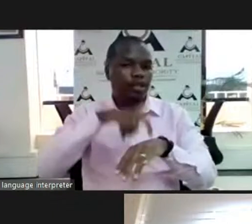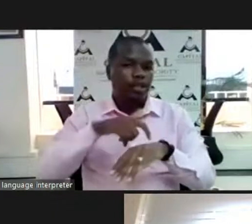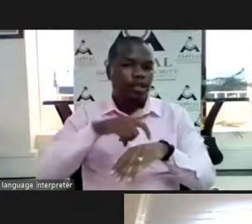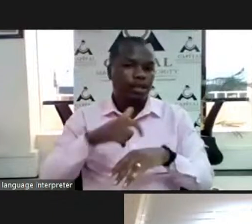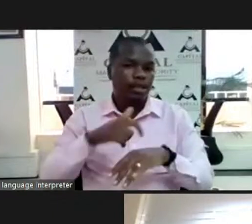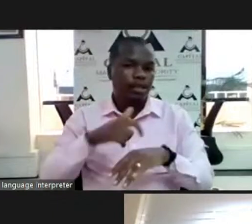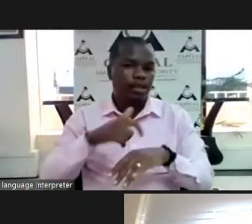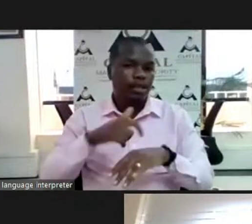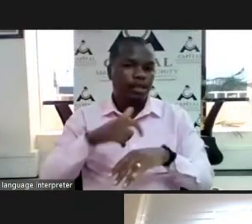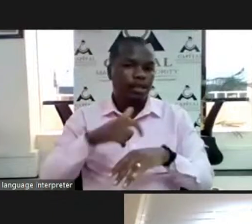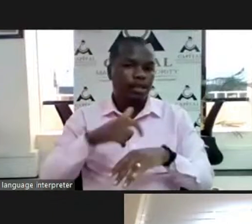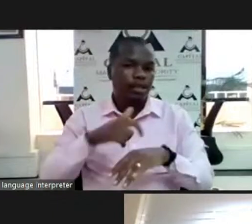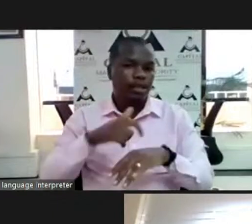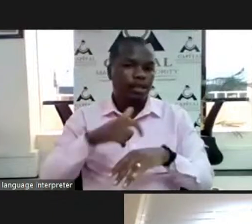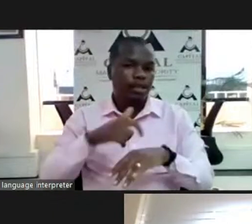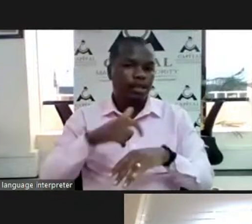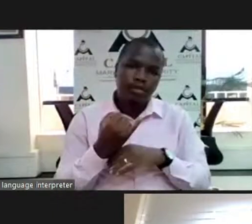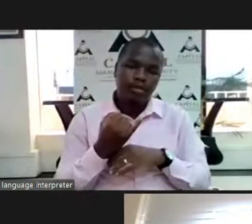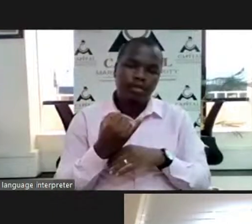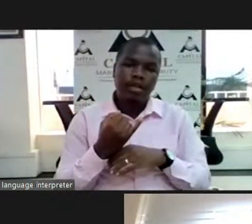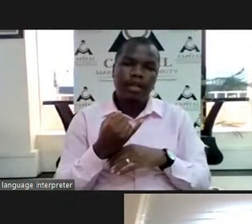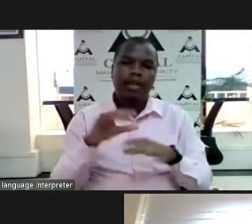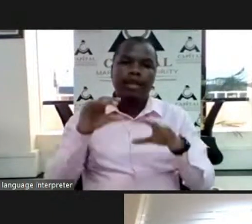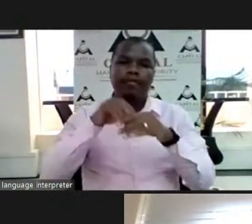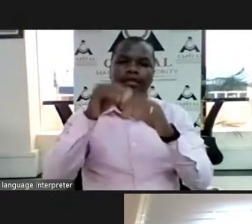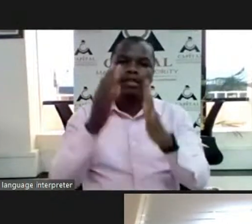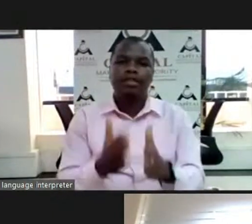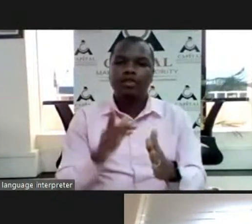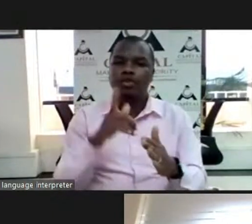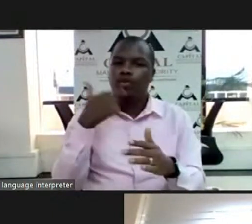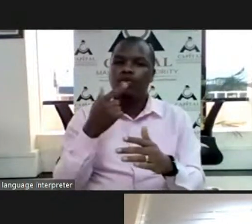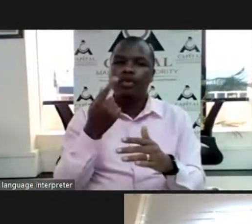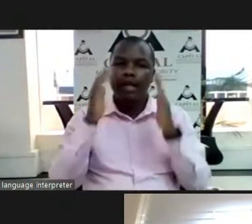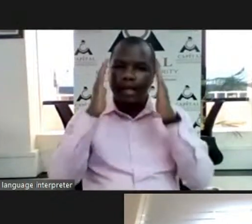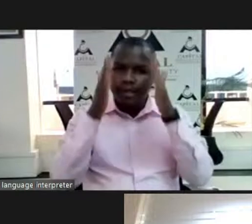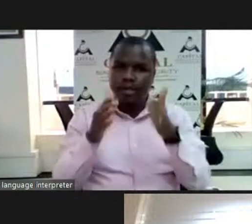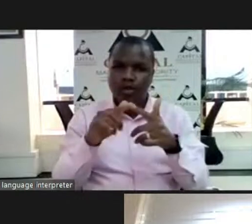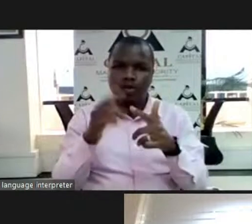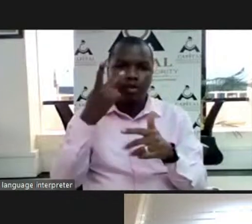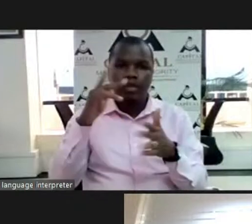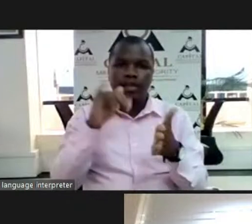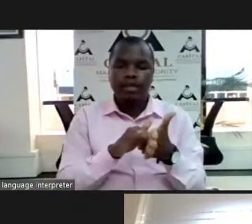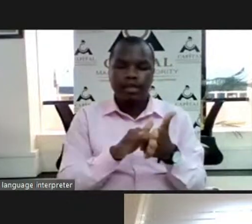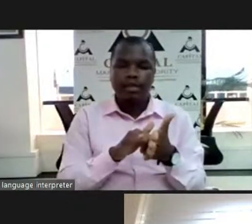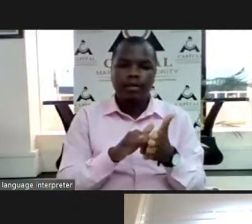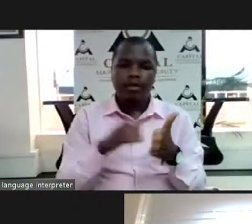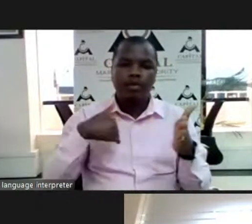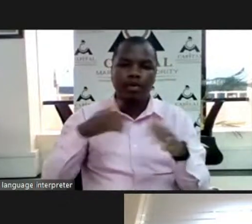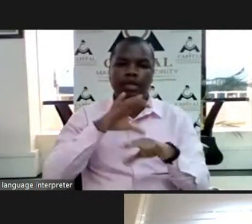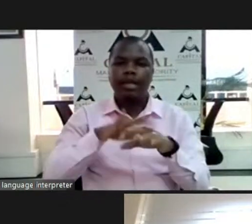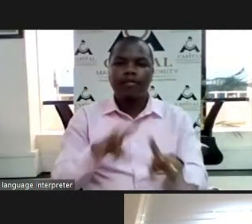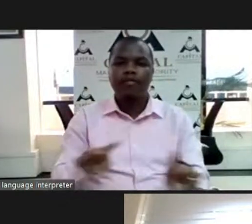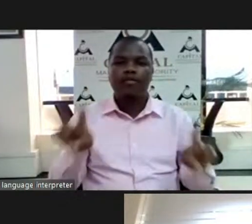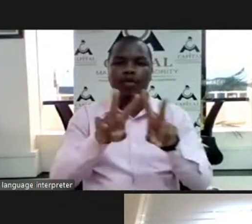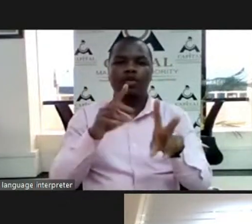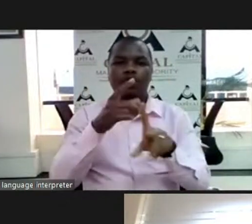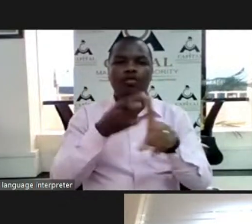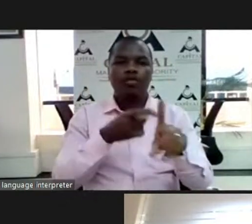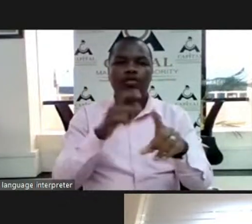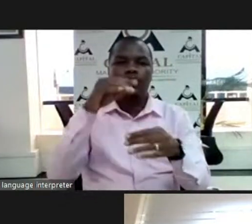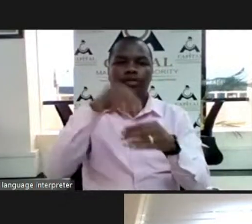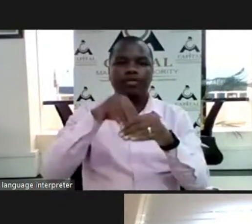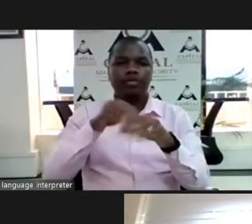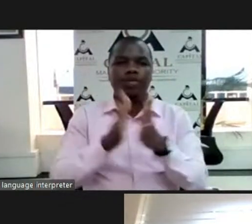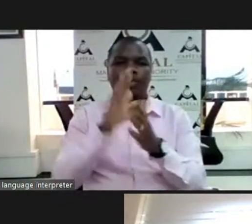this is, these are investors who they are keen to see that they, get value from the investments within the